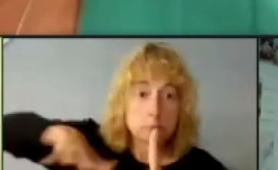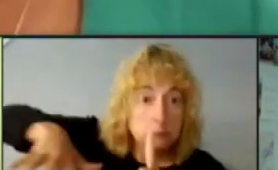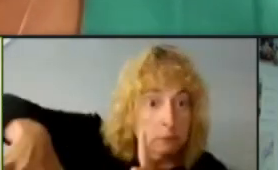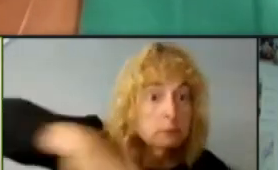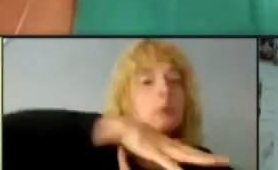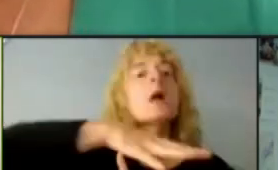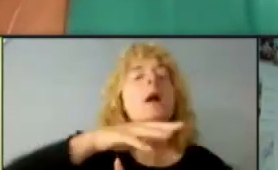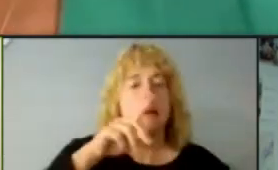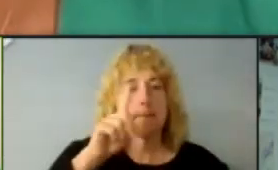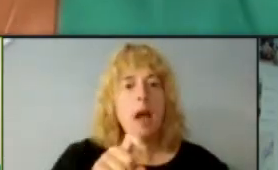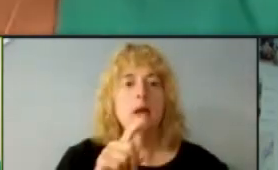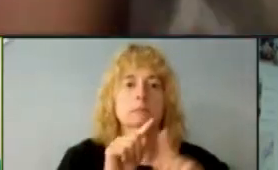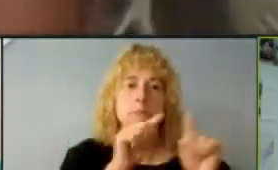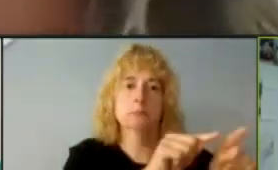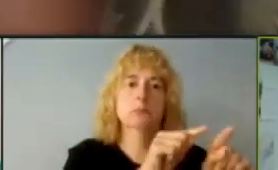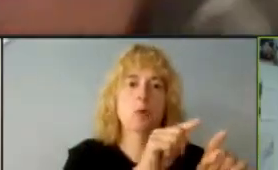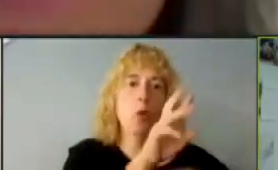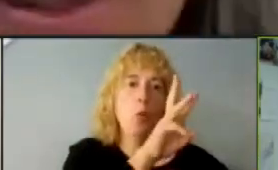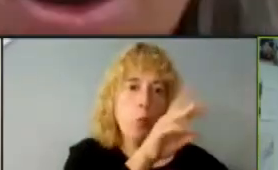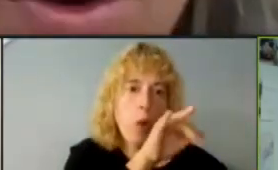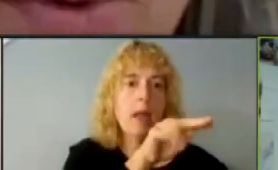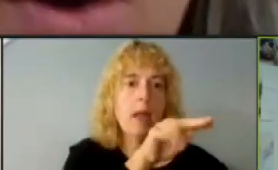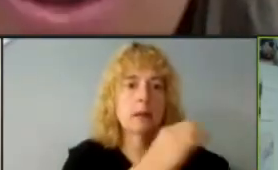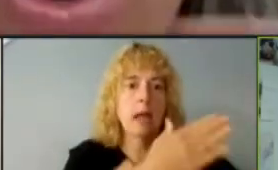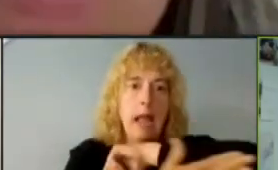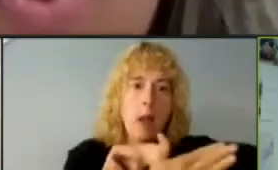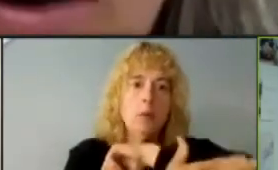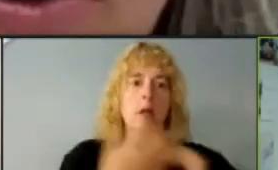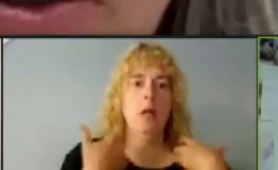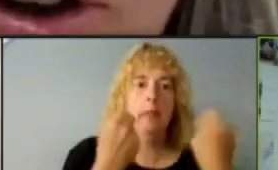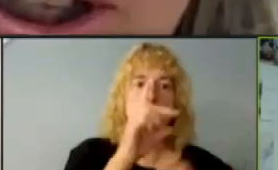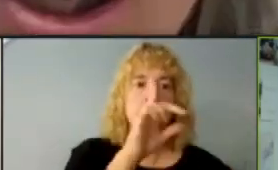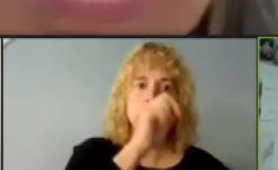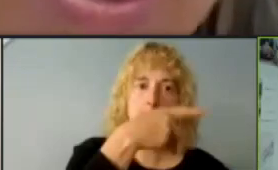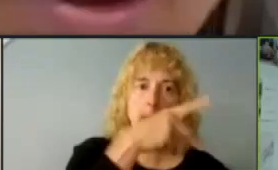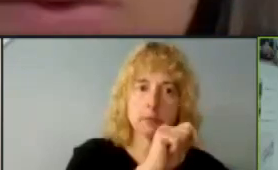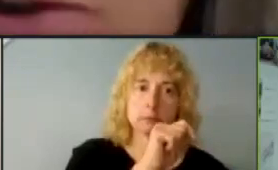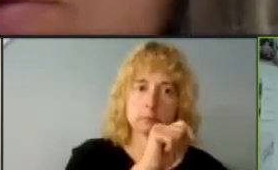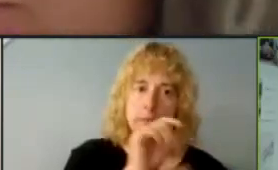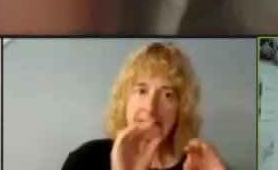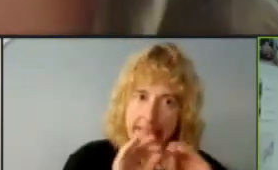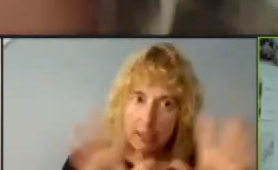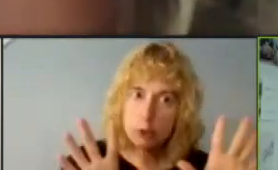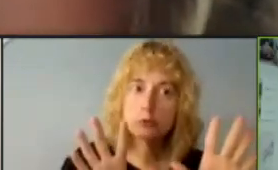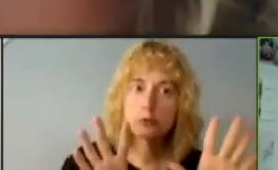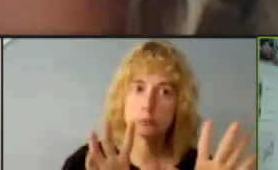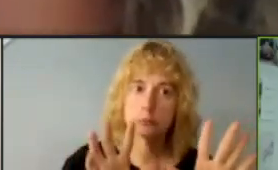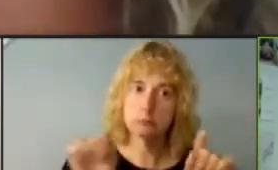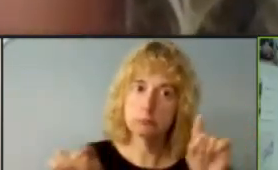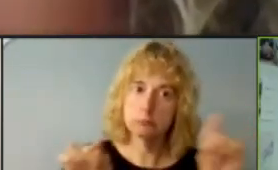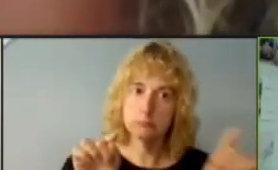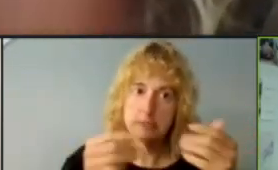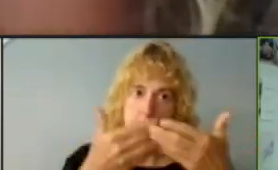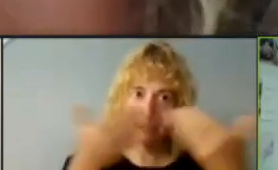directly. So I'm gonna, 2 more questions, one for Denise and then one for Dr.